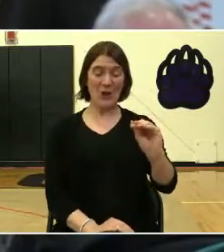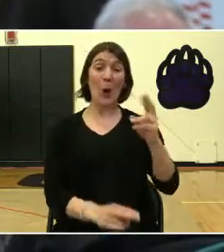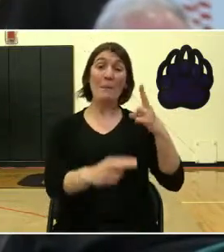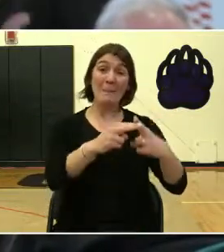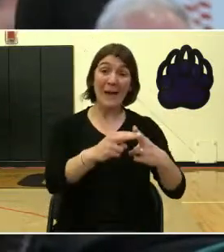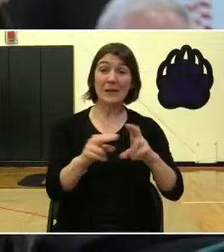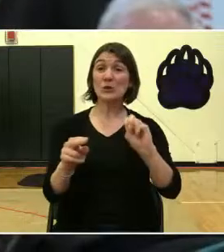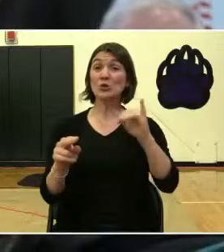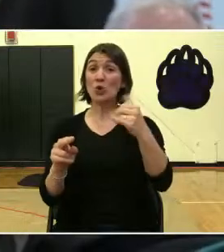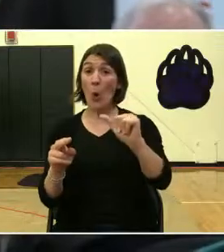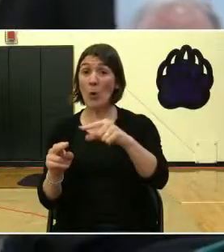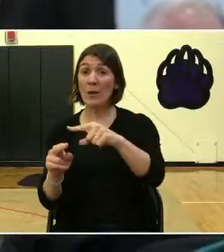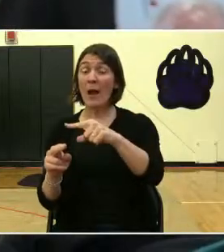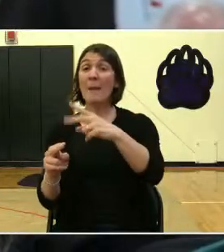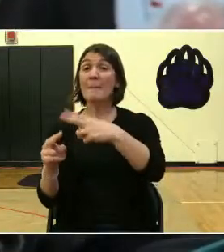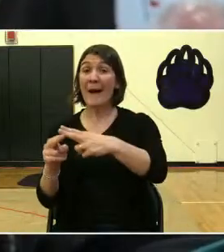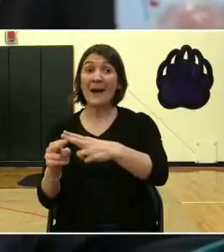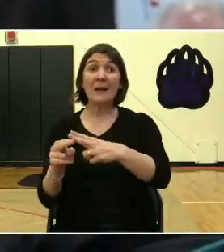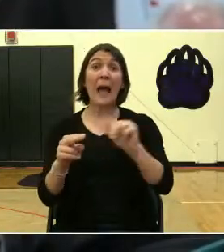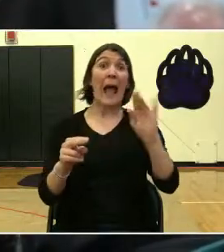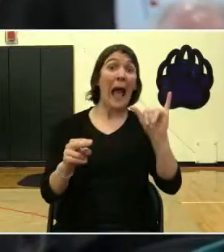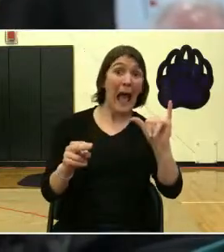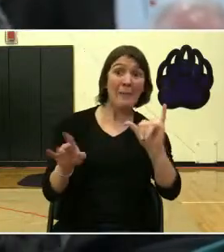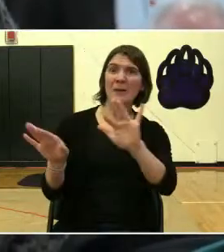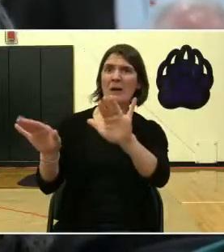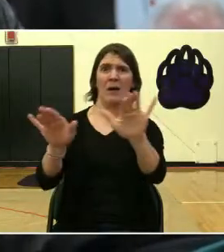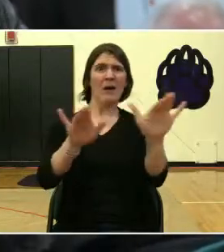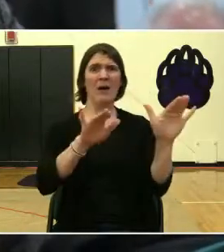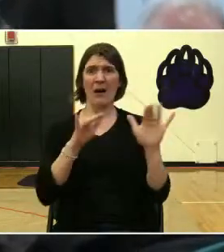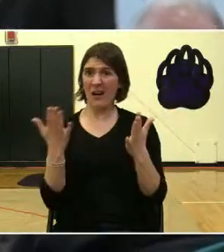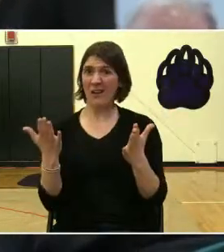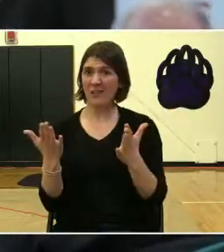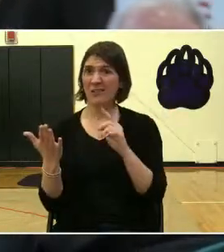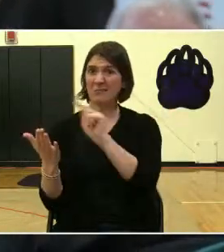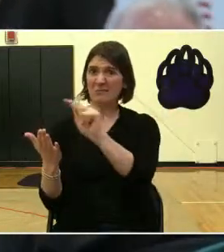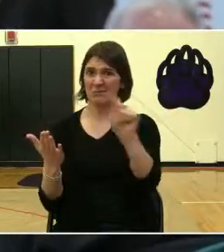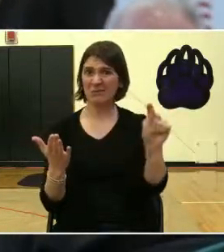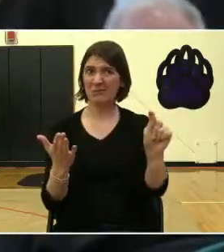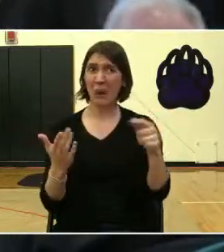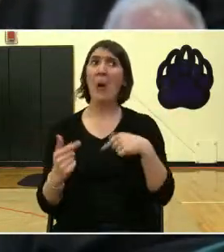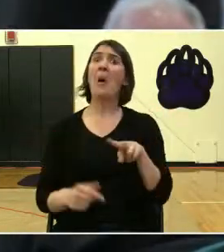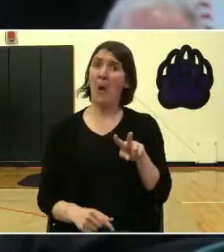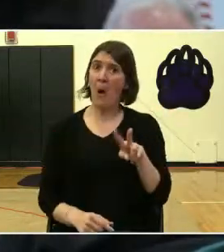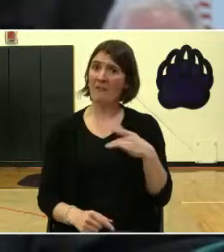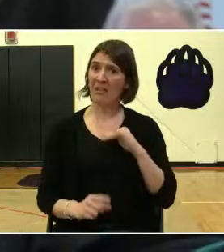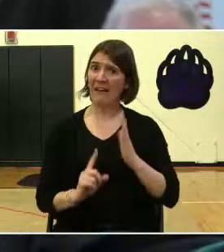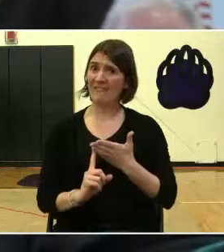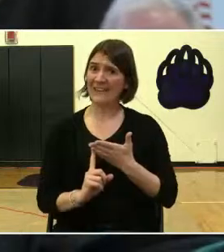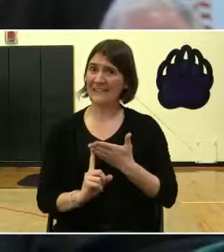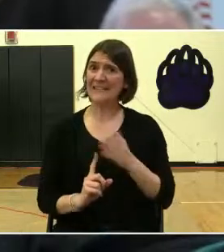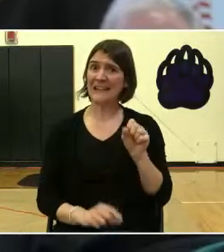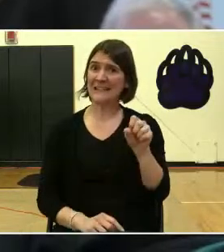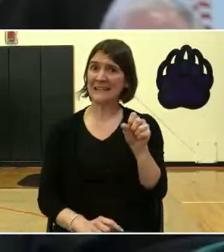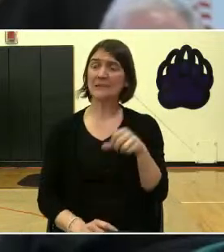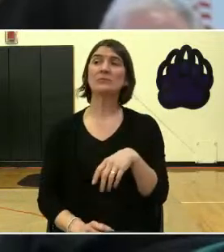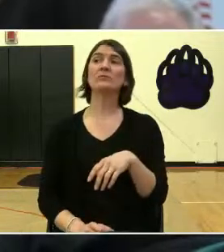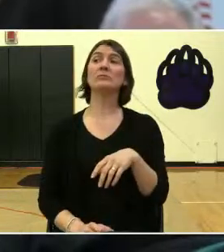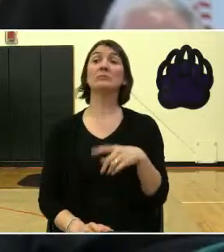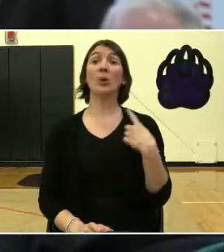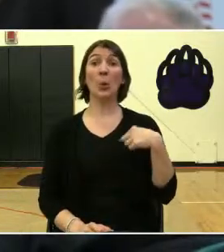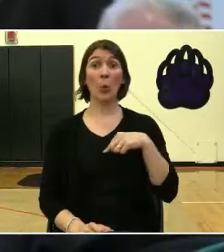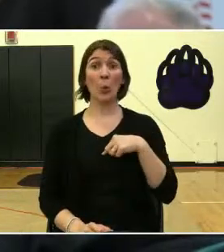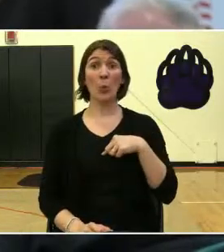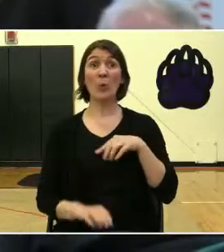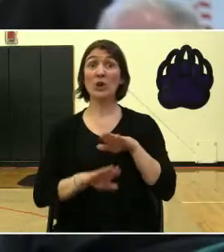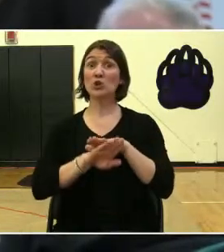and Sonia and Abby um their arguments are very convincing um the argument that we should